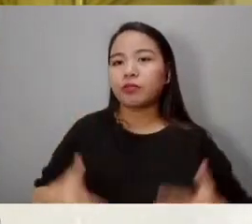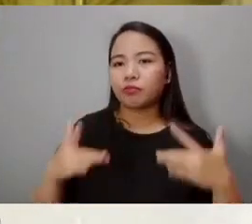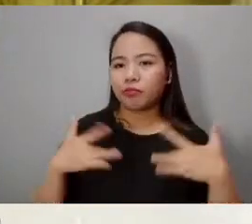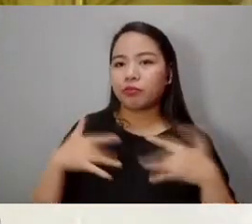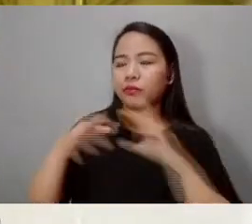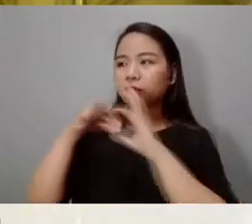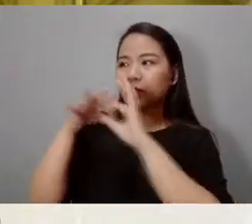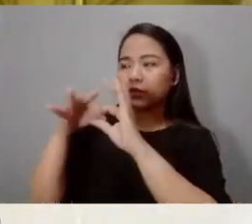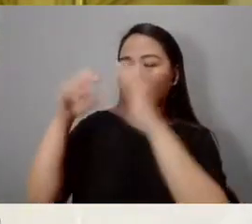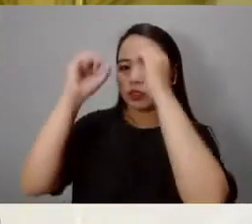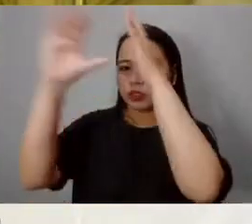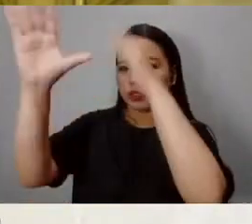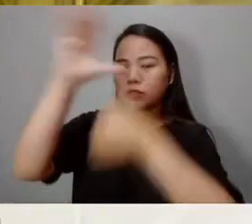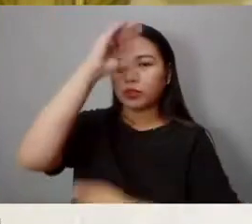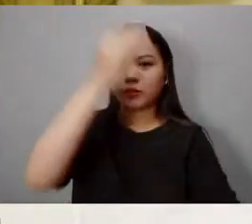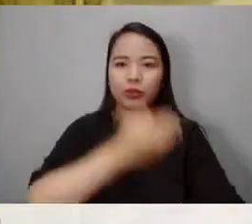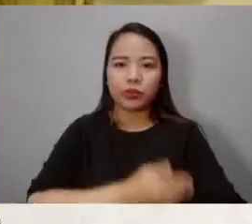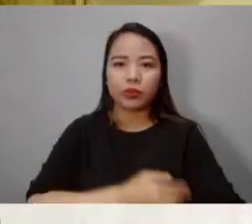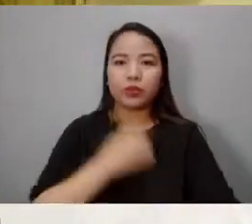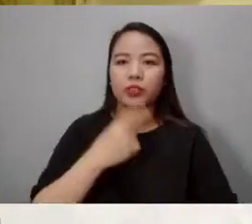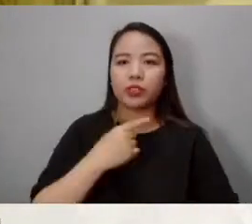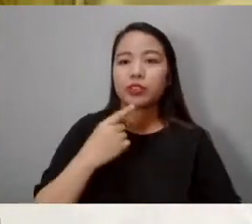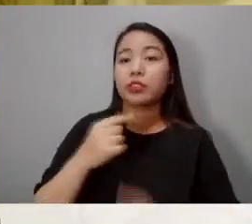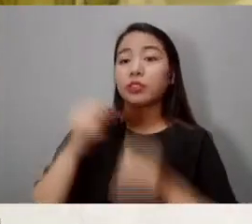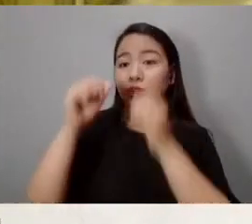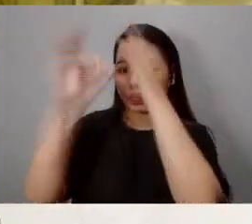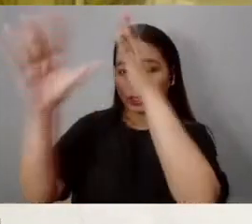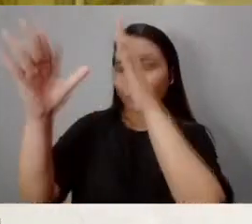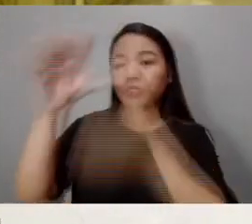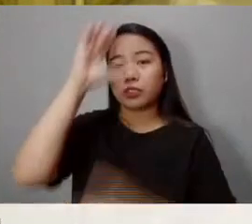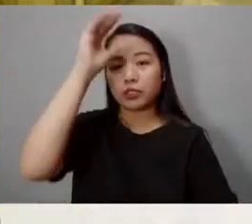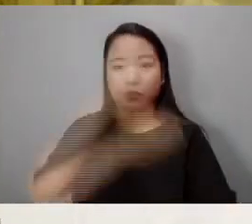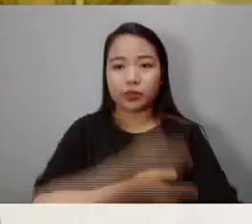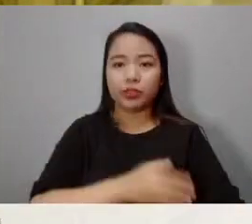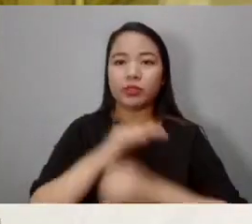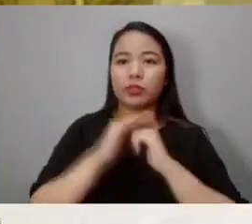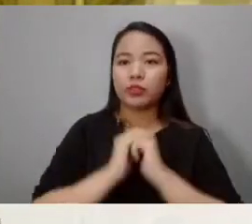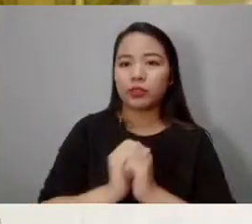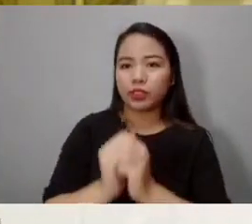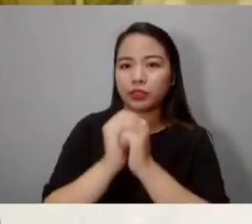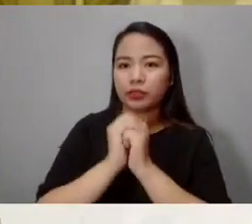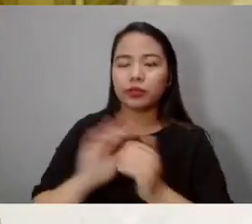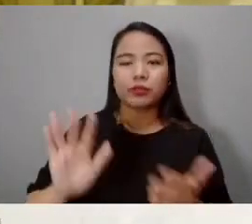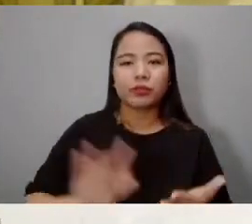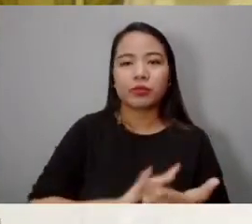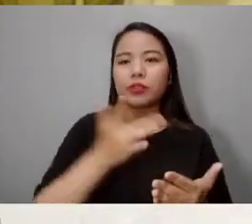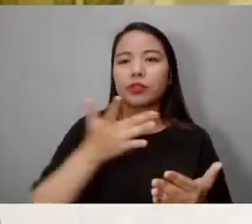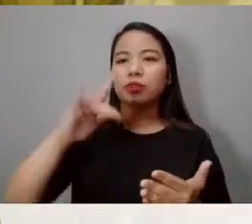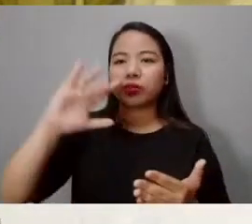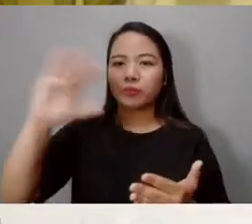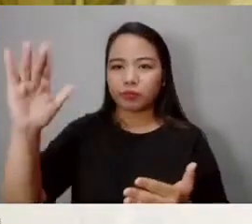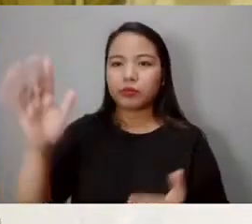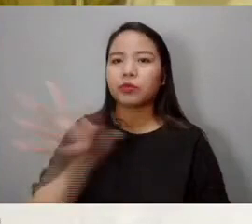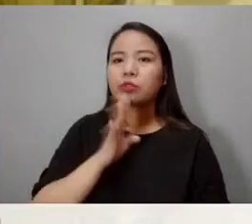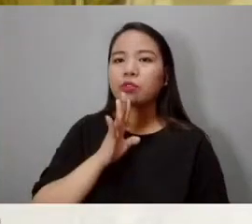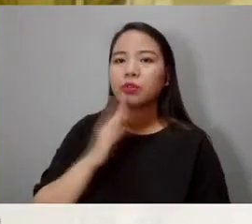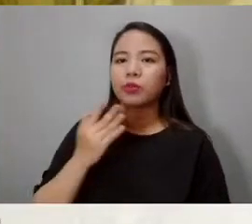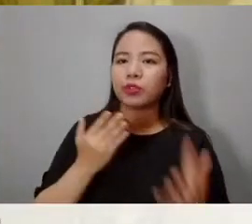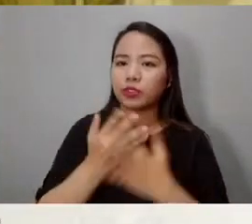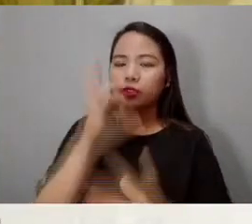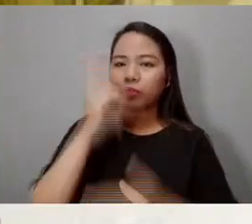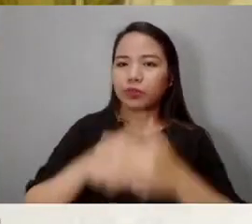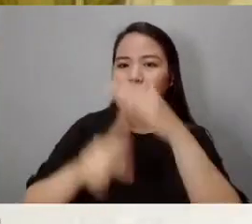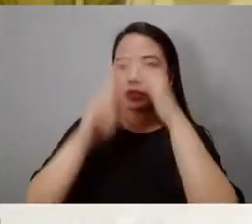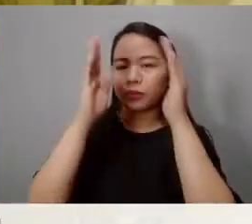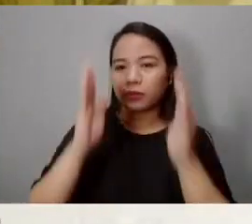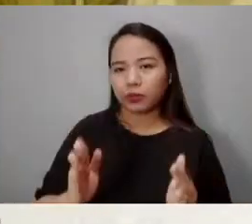Father and the Son, who with the Father and the Son is adored and glorified, who has spoken through the prophets.